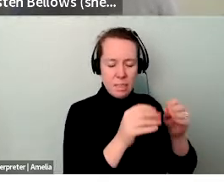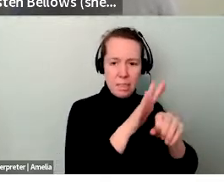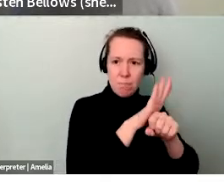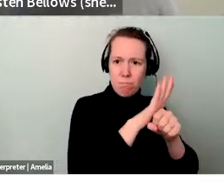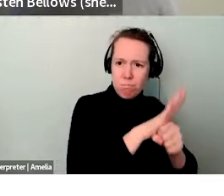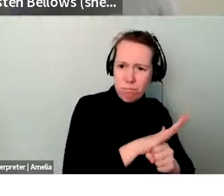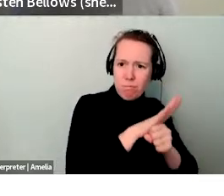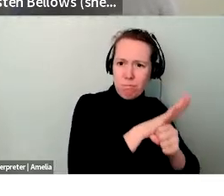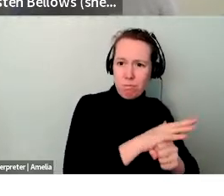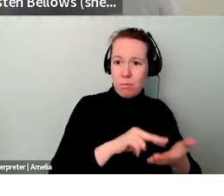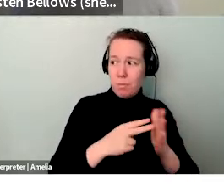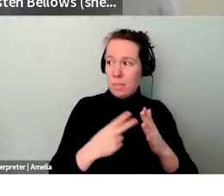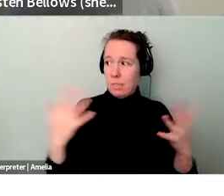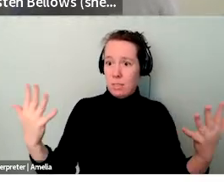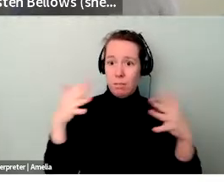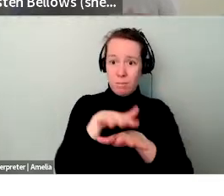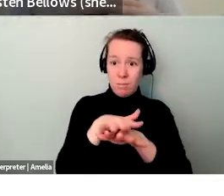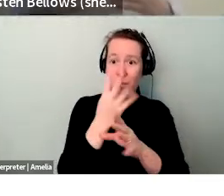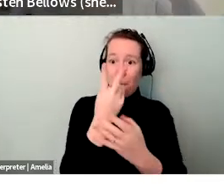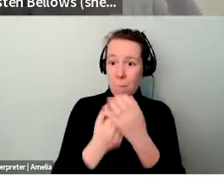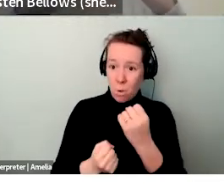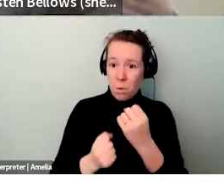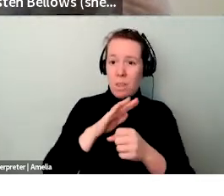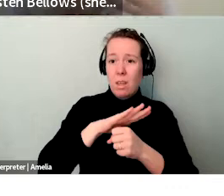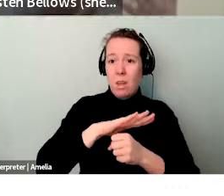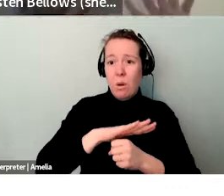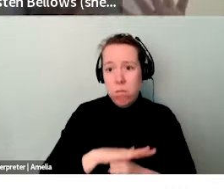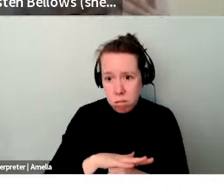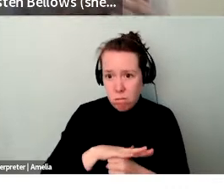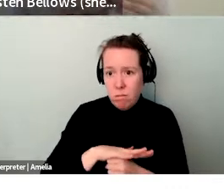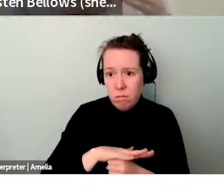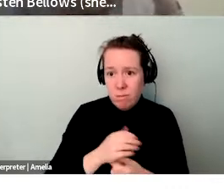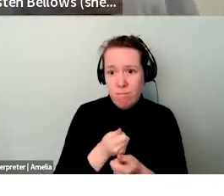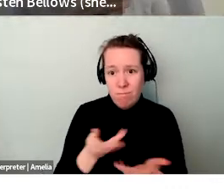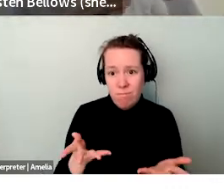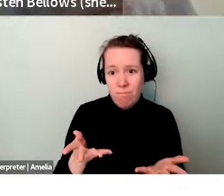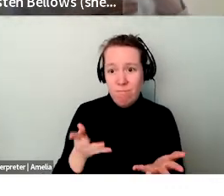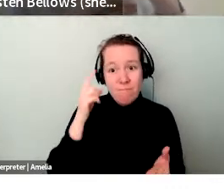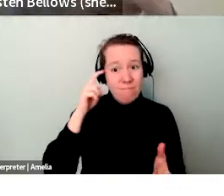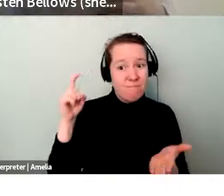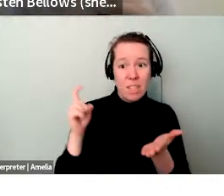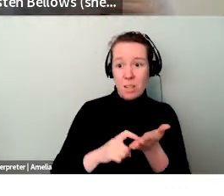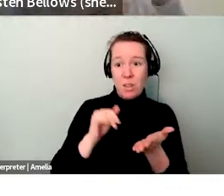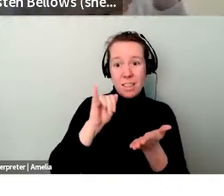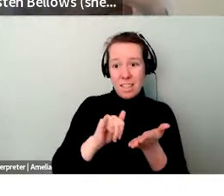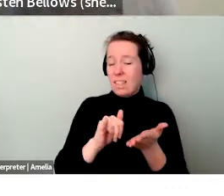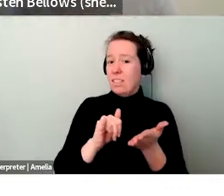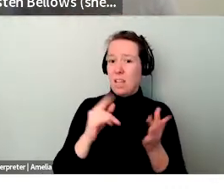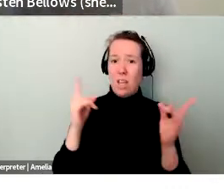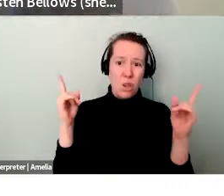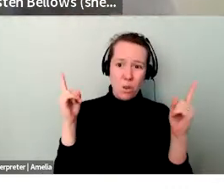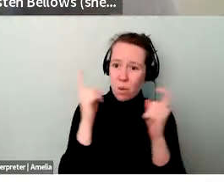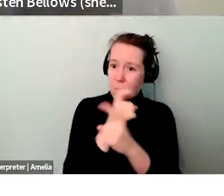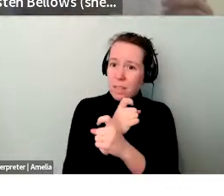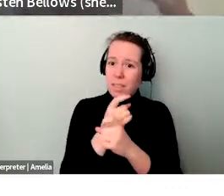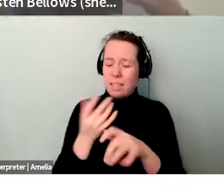I very much want to validate that some of us just have like an additional layer of emotional stuff